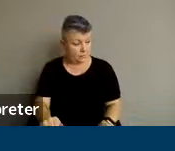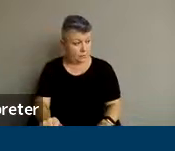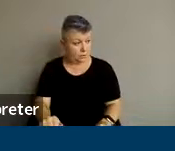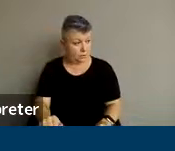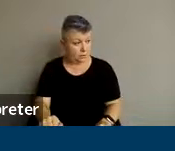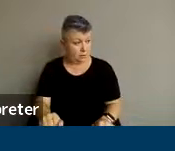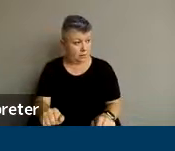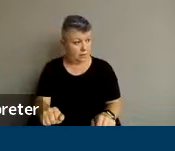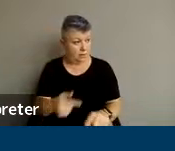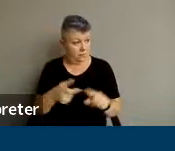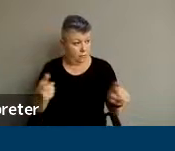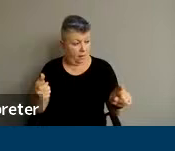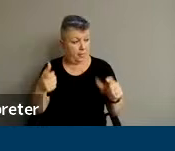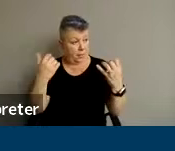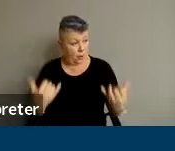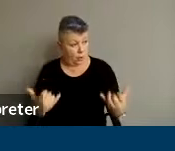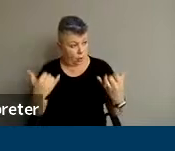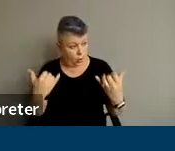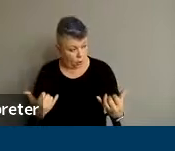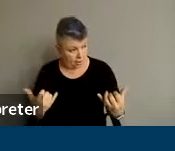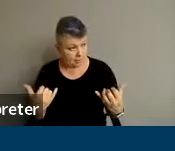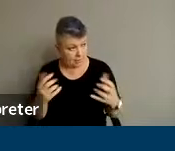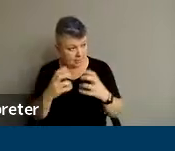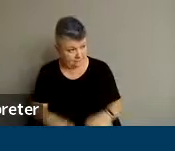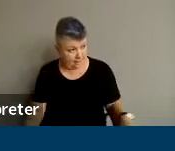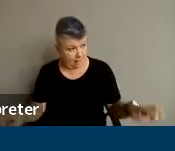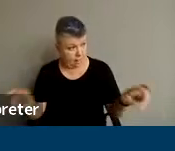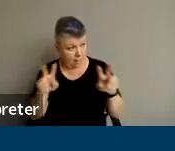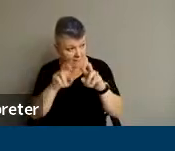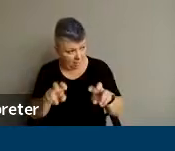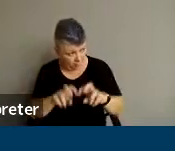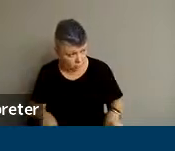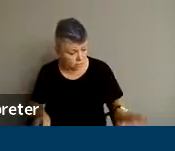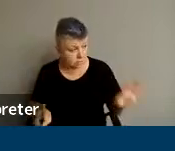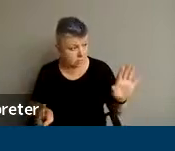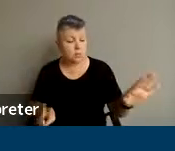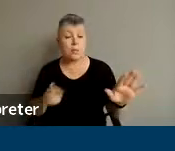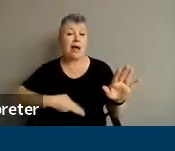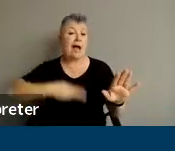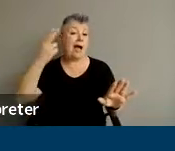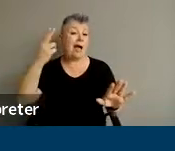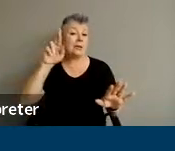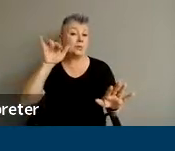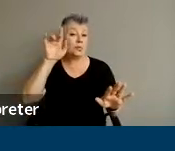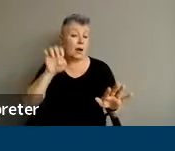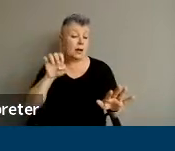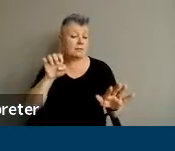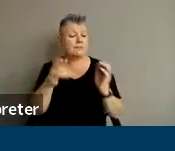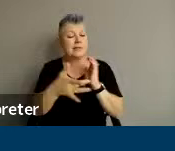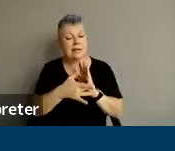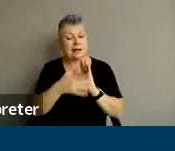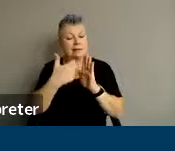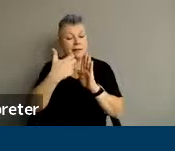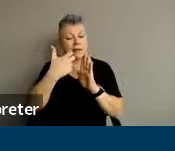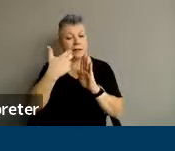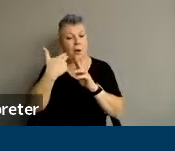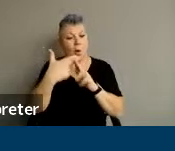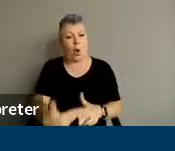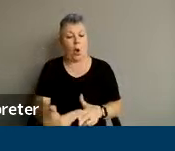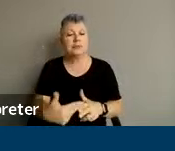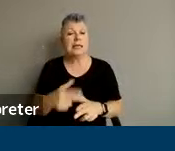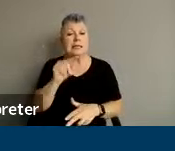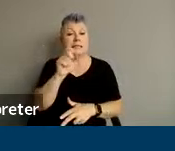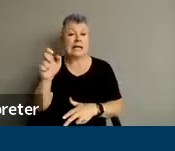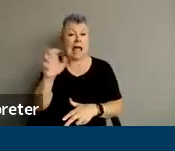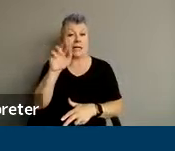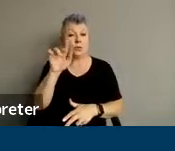and our levy rate from last year? So the highest rate, so technically it's called a tax rate ceiling, and that's